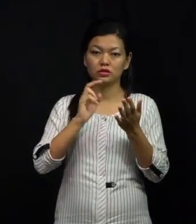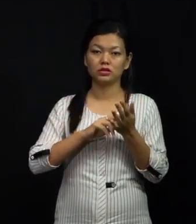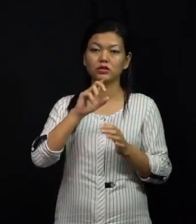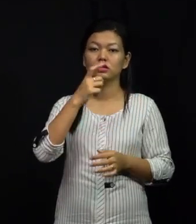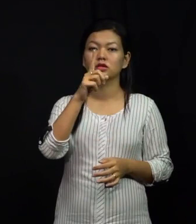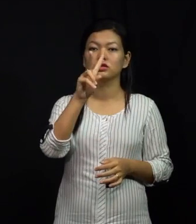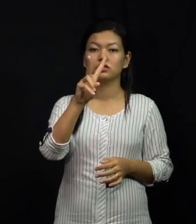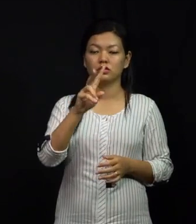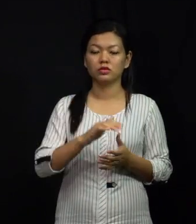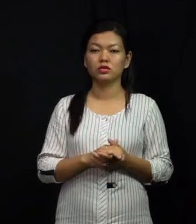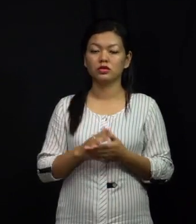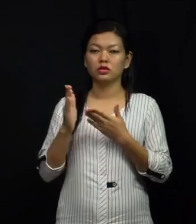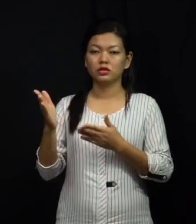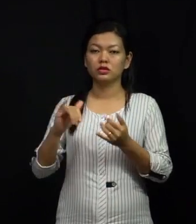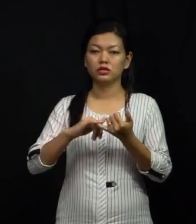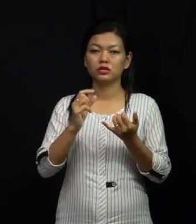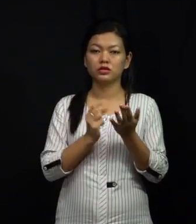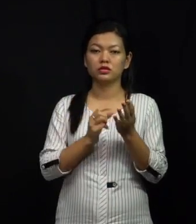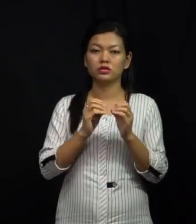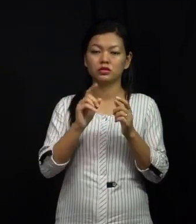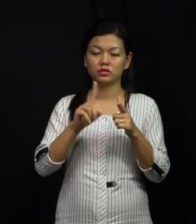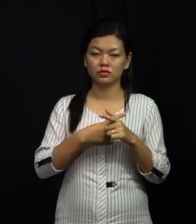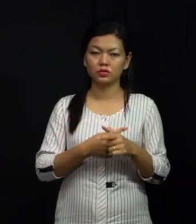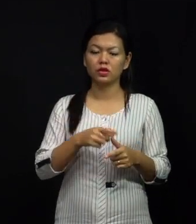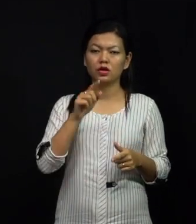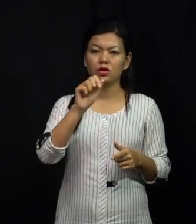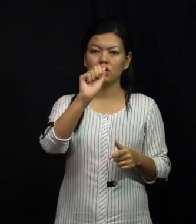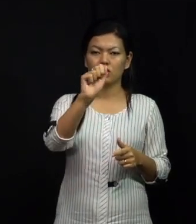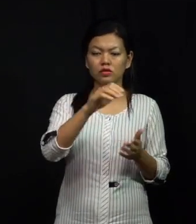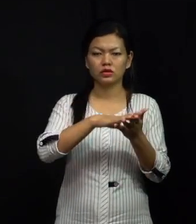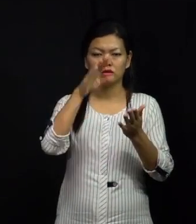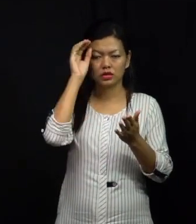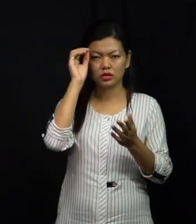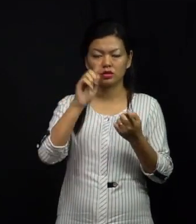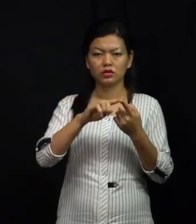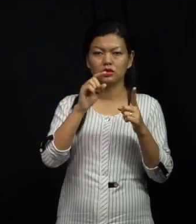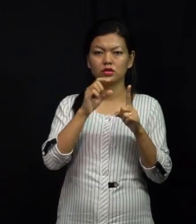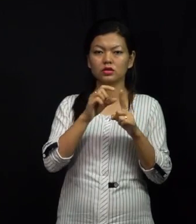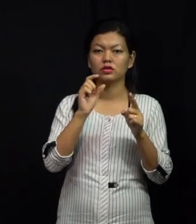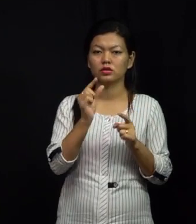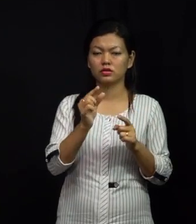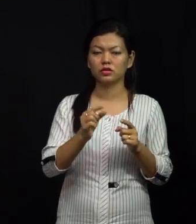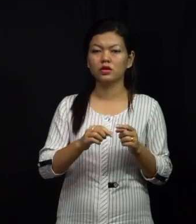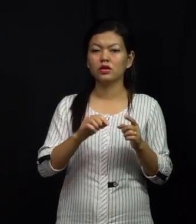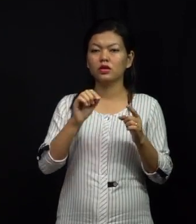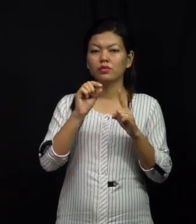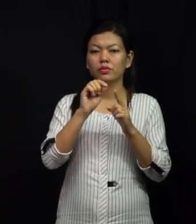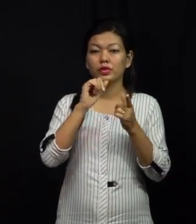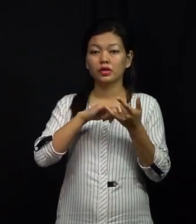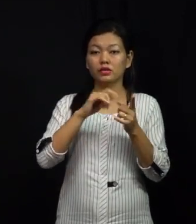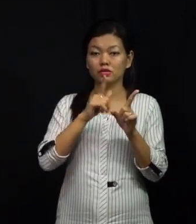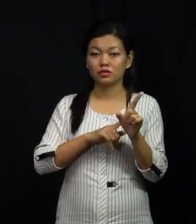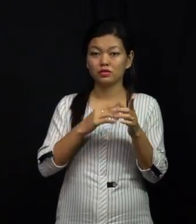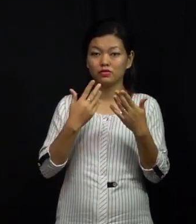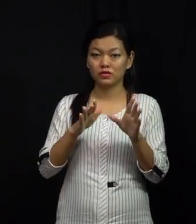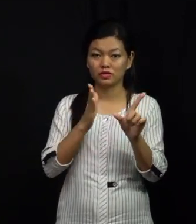12 education subject, you studied about educational psychology, isn't it? So what was educational psychology? In order